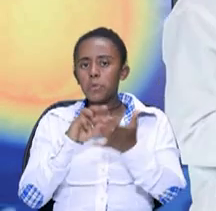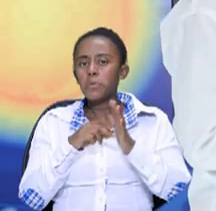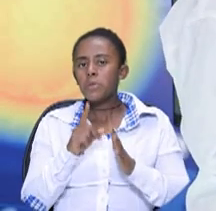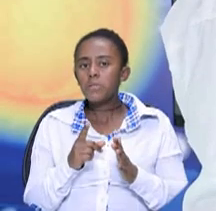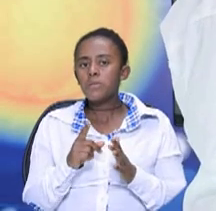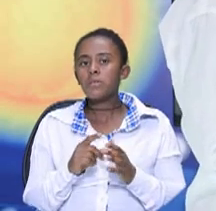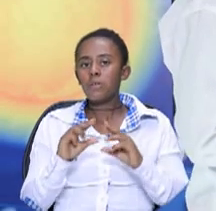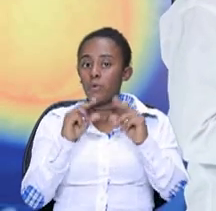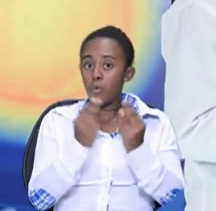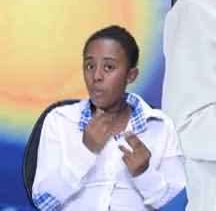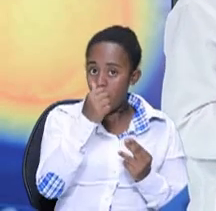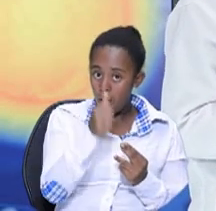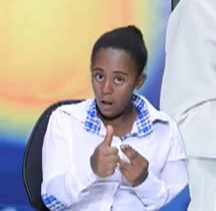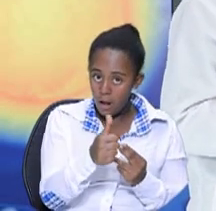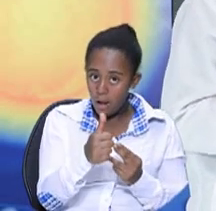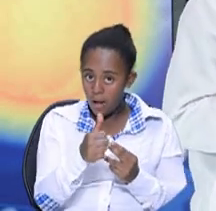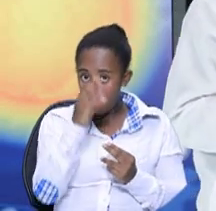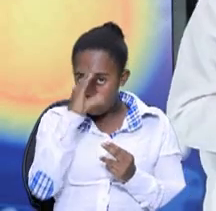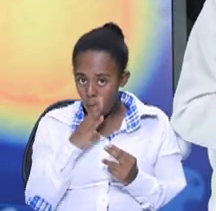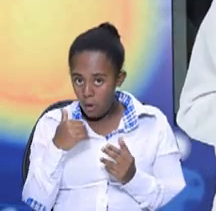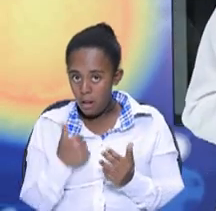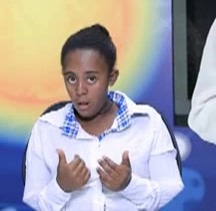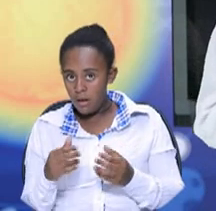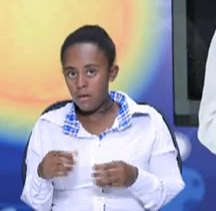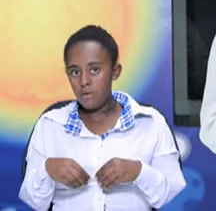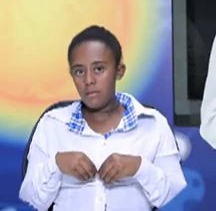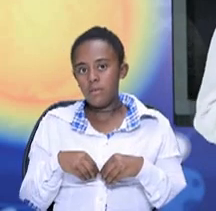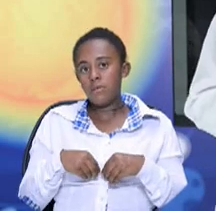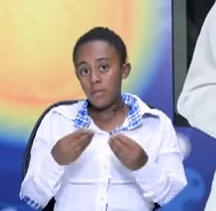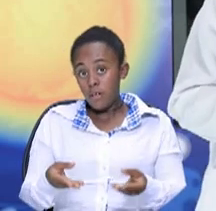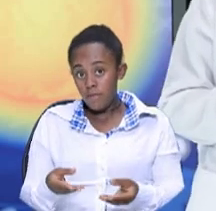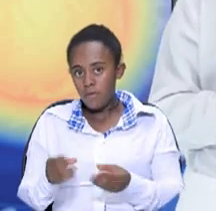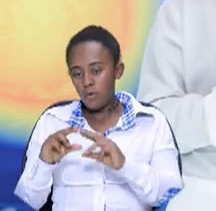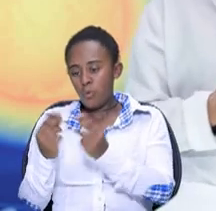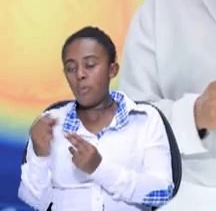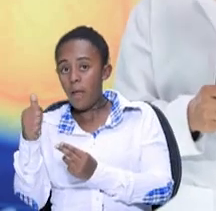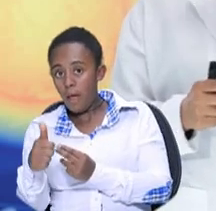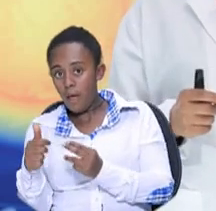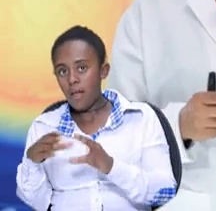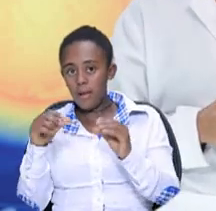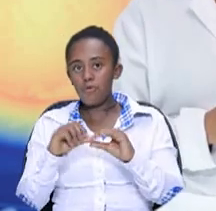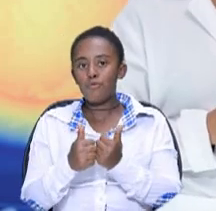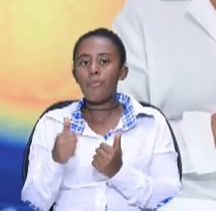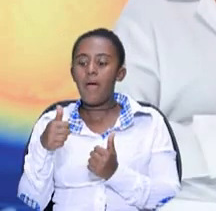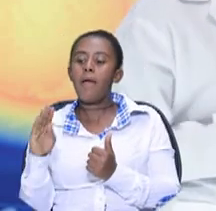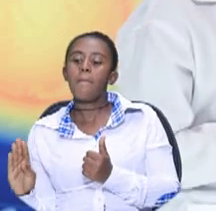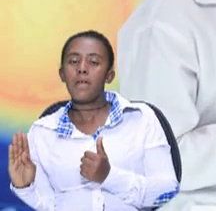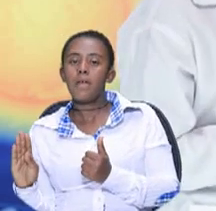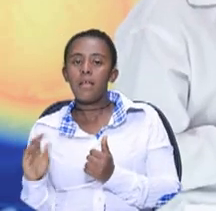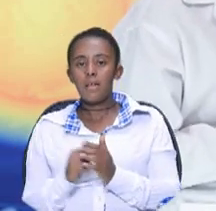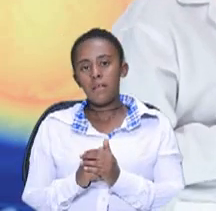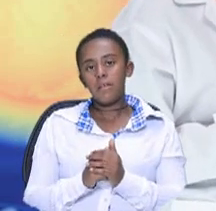means group A person can give blood for group A and AB, only